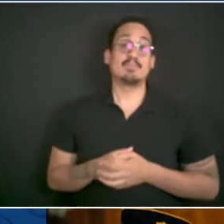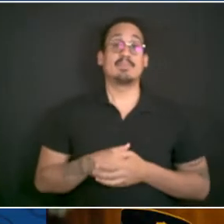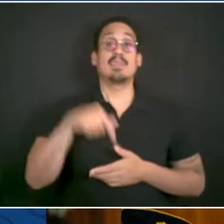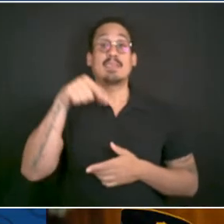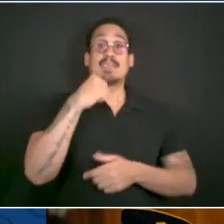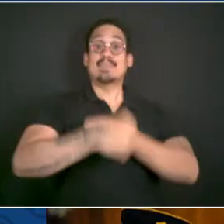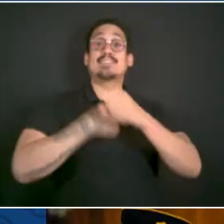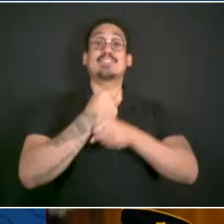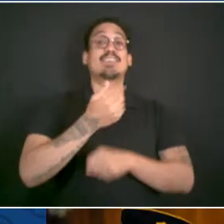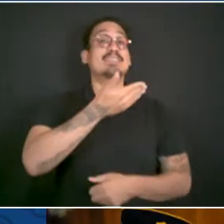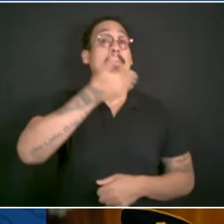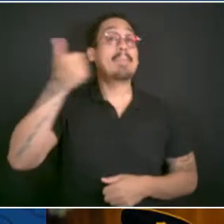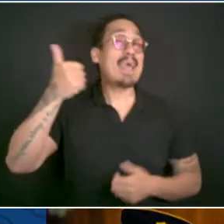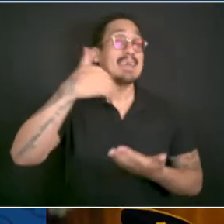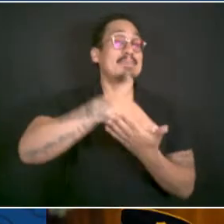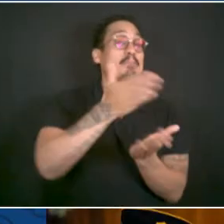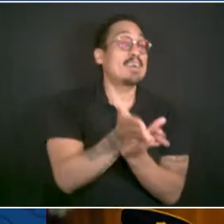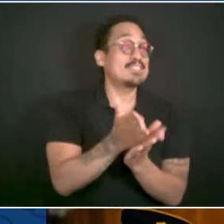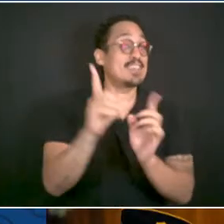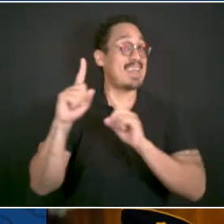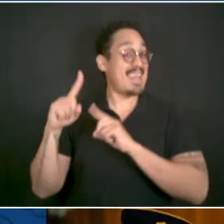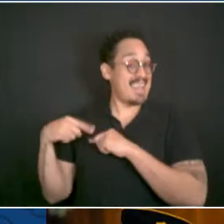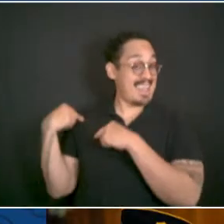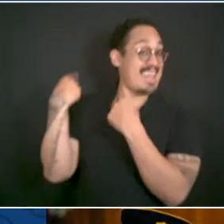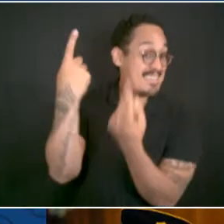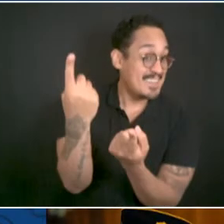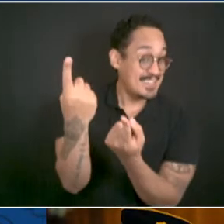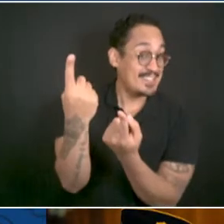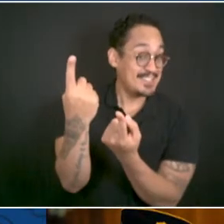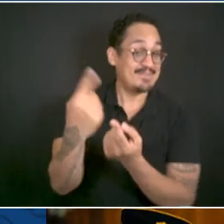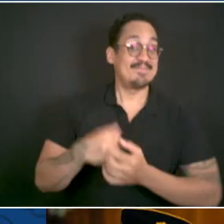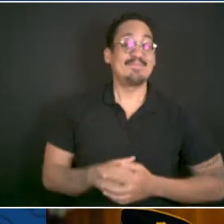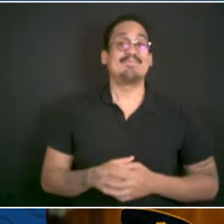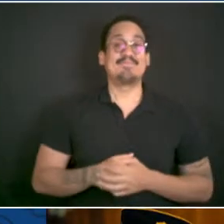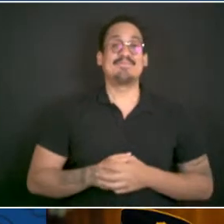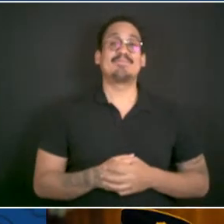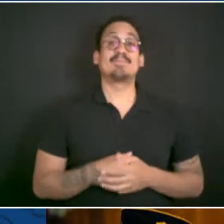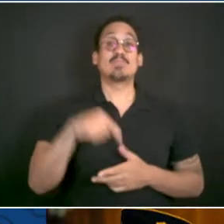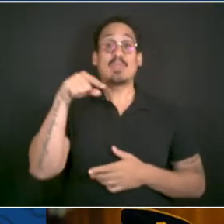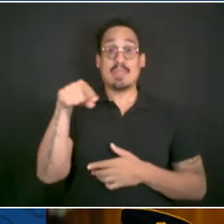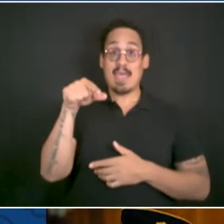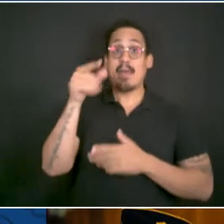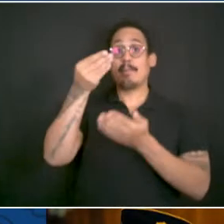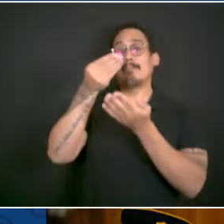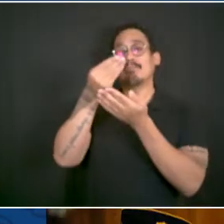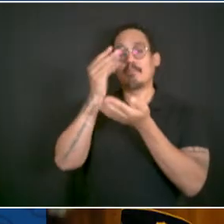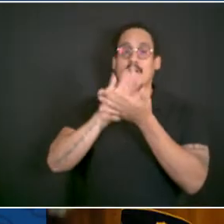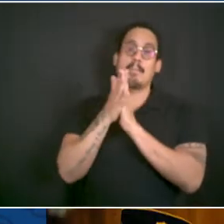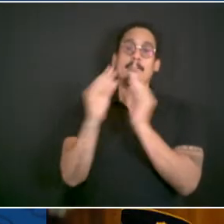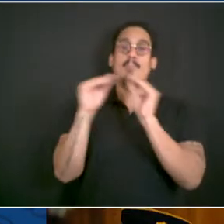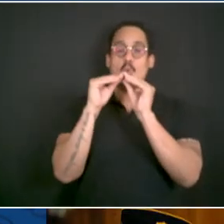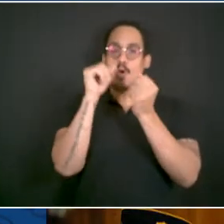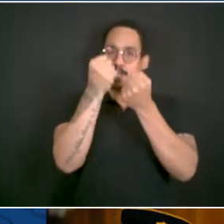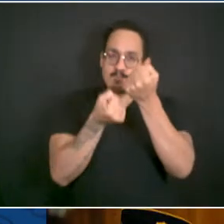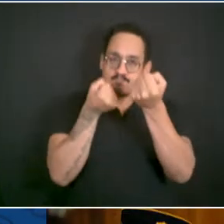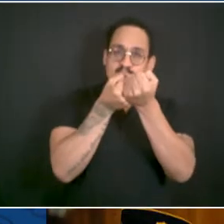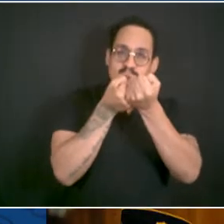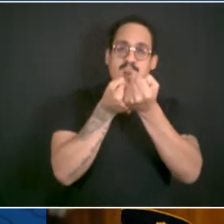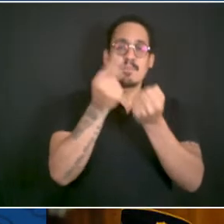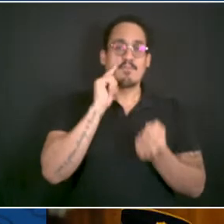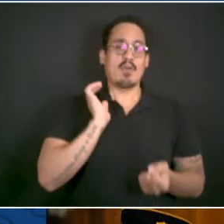so they could continue a stronger safety net for our veterans. In our year's first